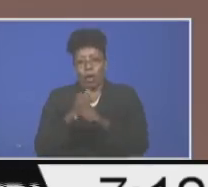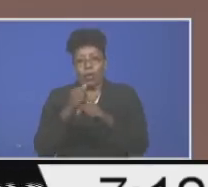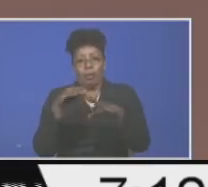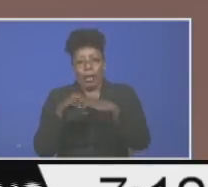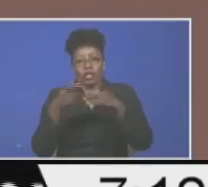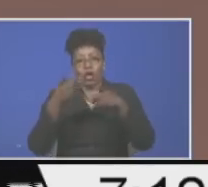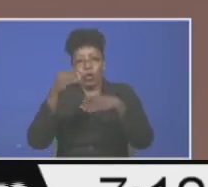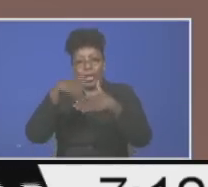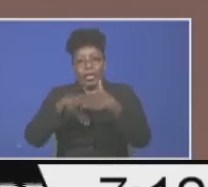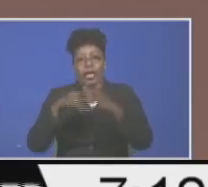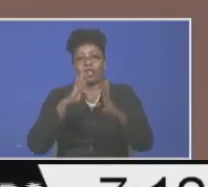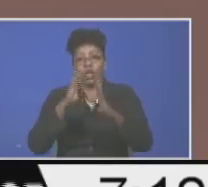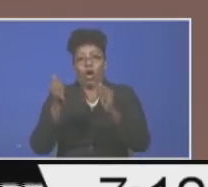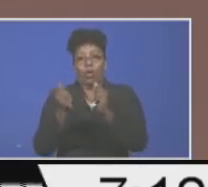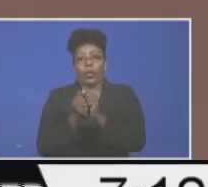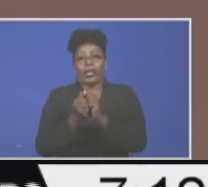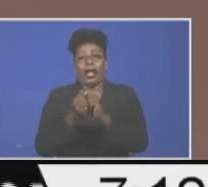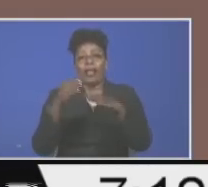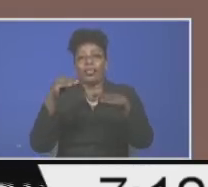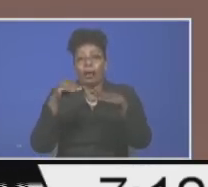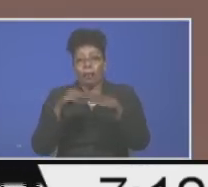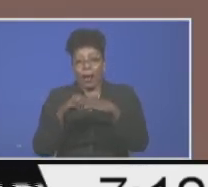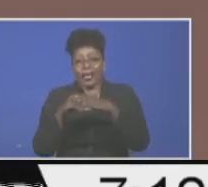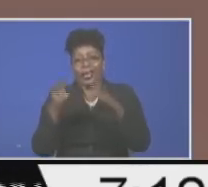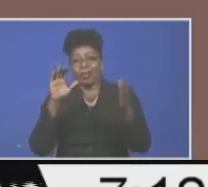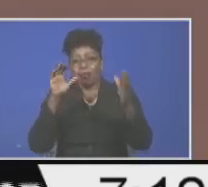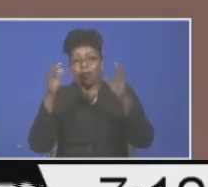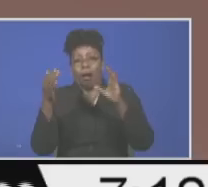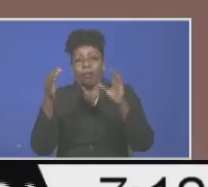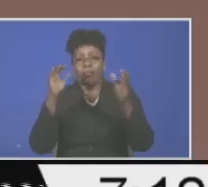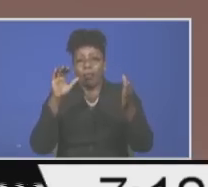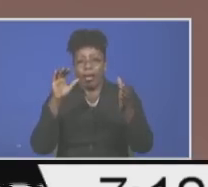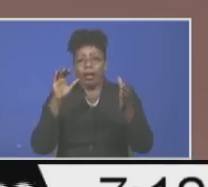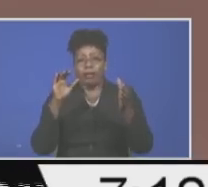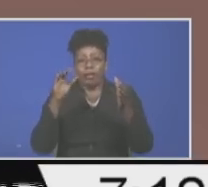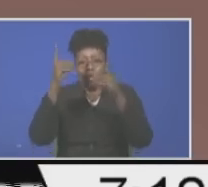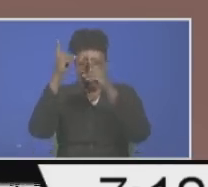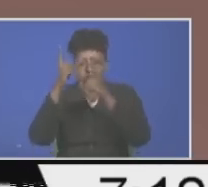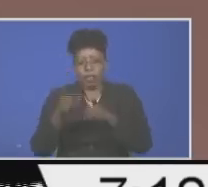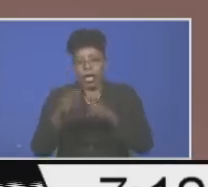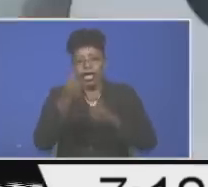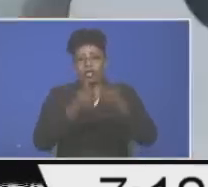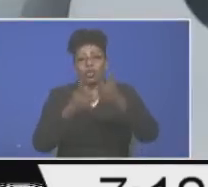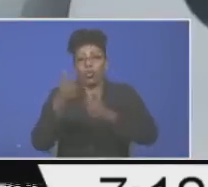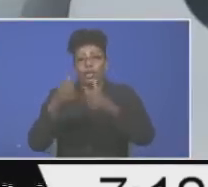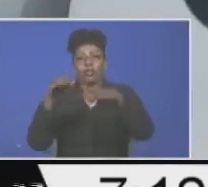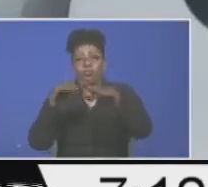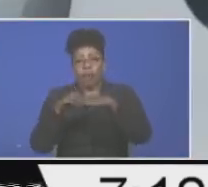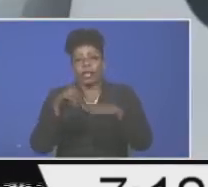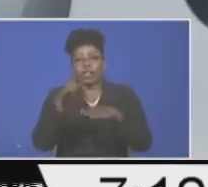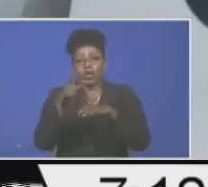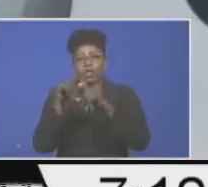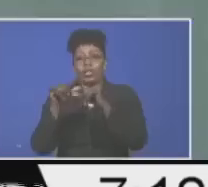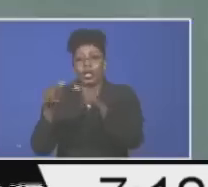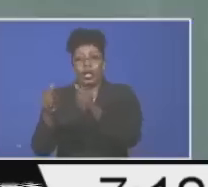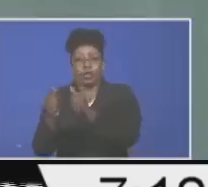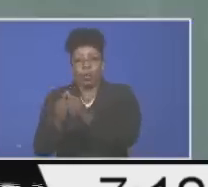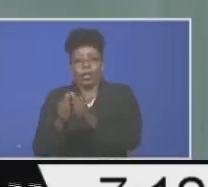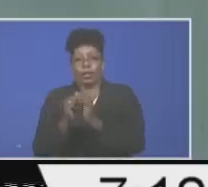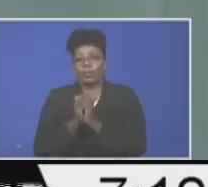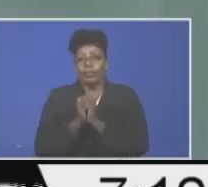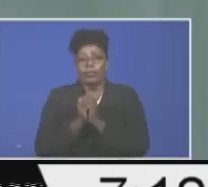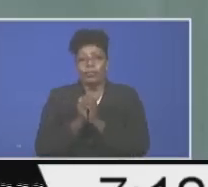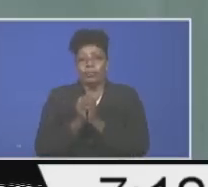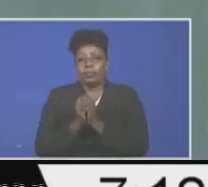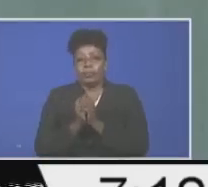to go in and talk to your banks and make comparisons and make a judgment call as to which bank you wish to bank at. The big thing